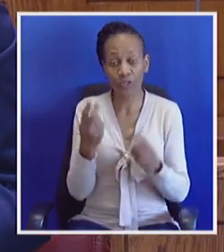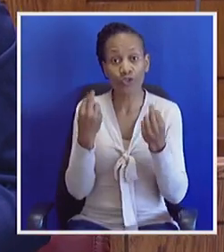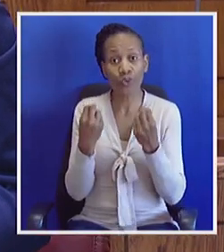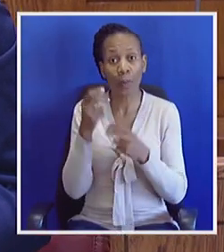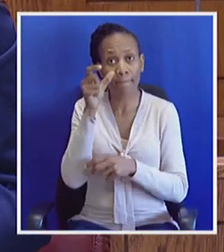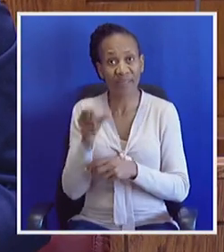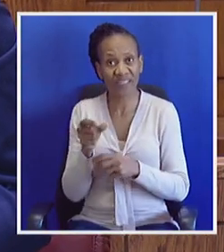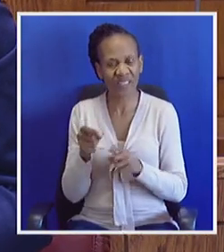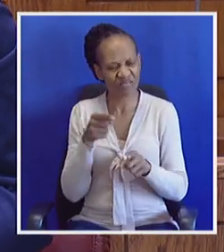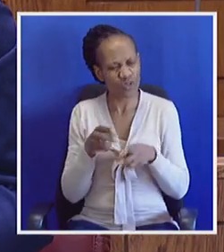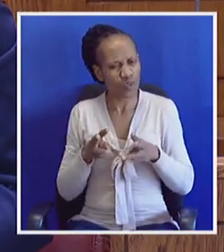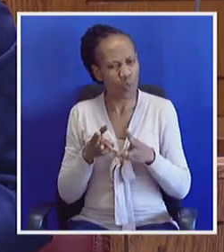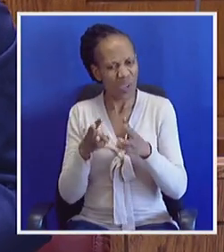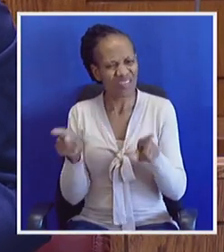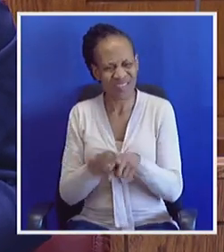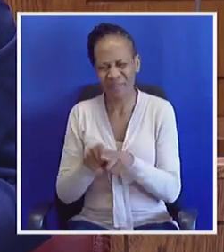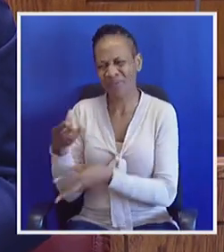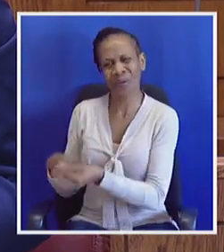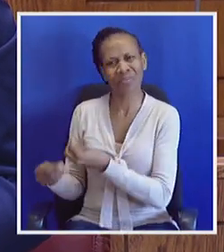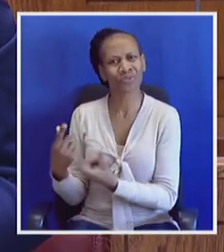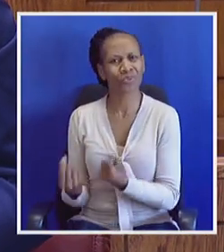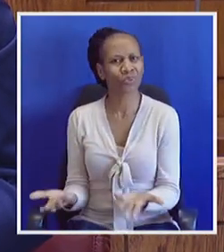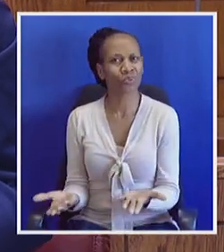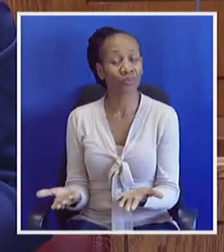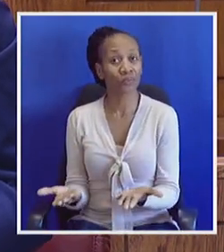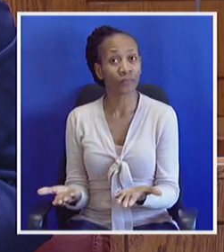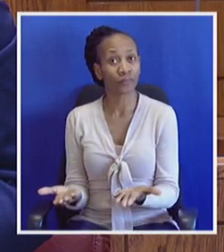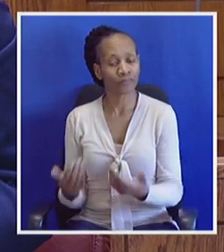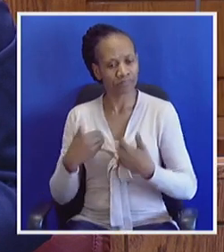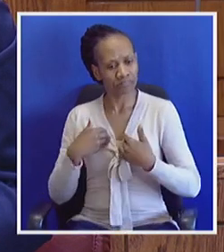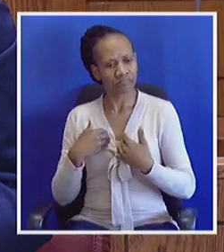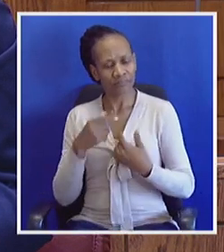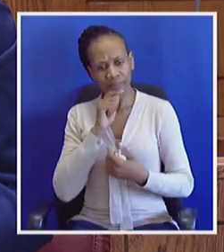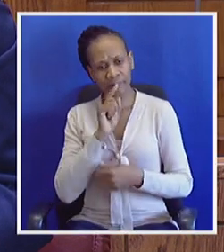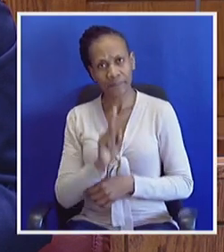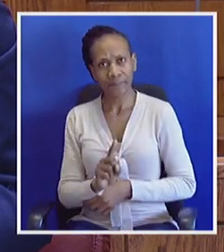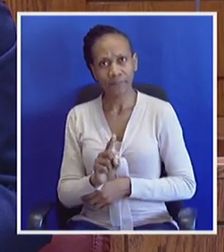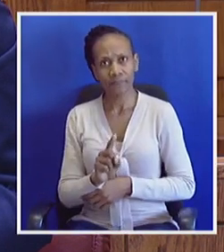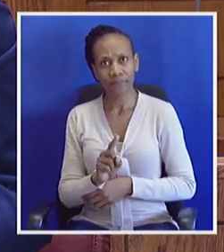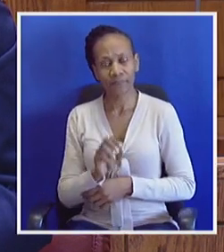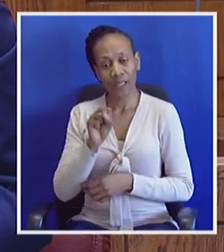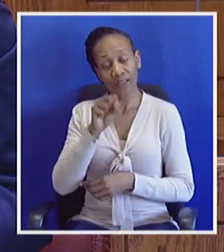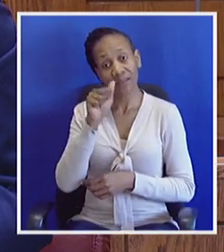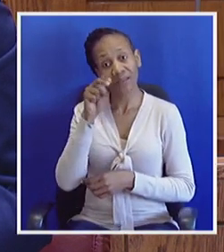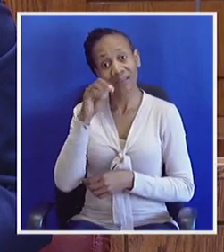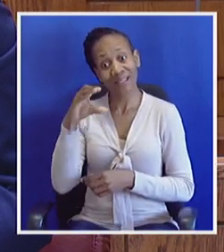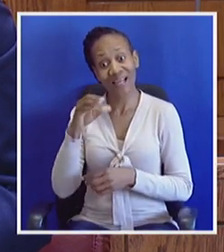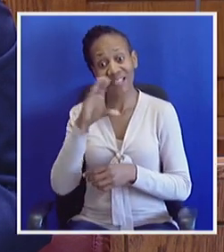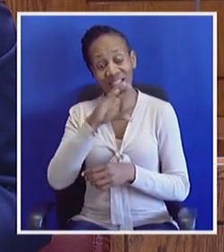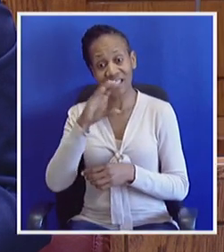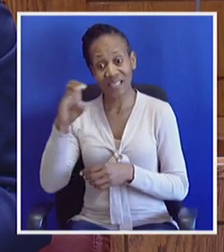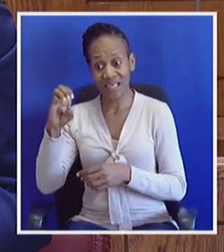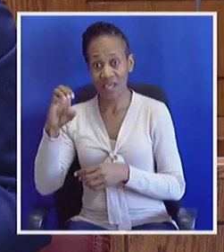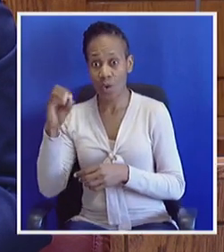is a negligent approach to corruption. I'm saying this because the former SANAC CEO, Dr. Farid